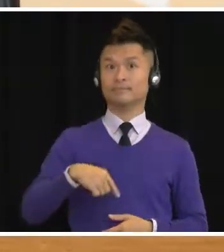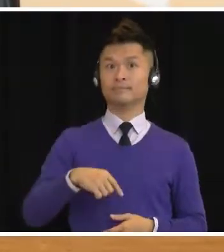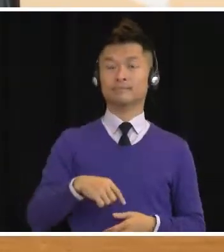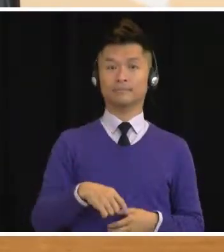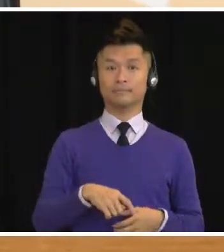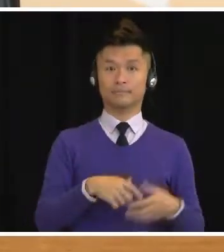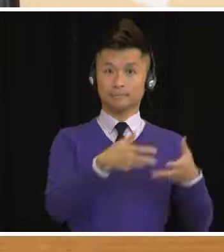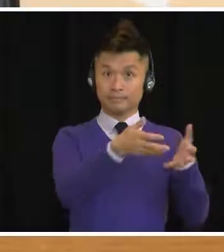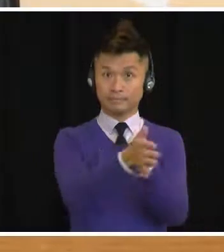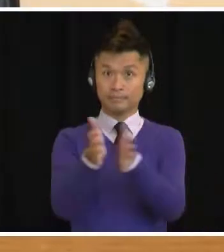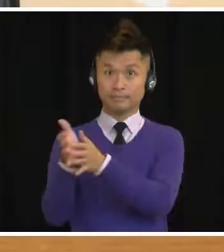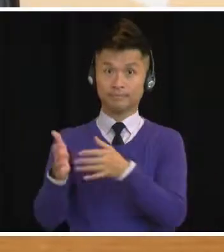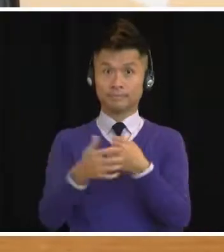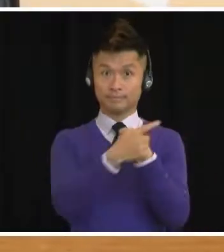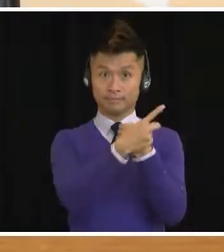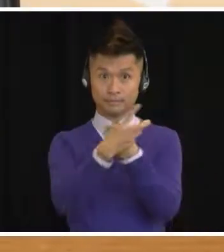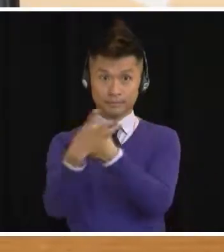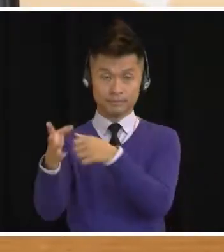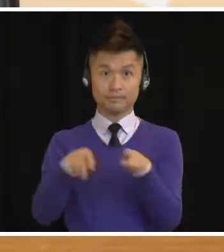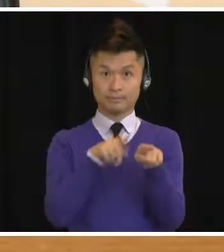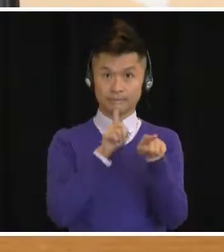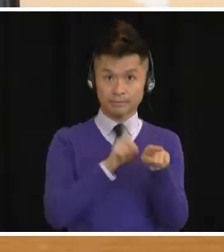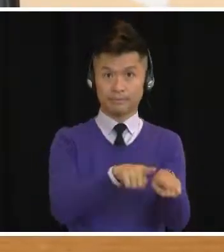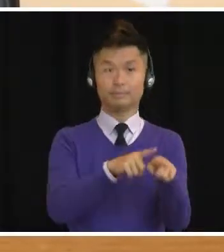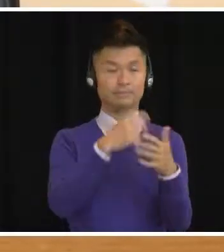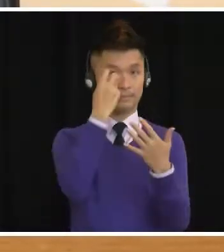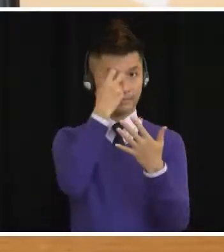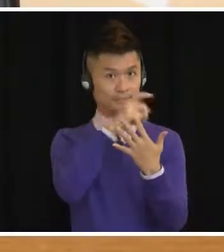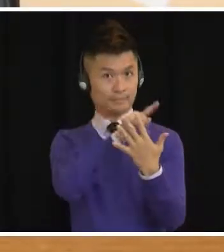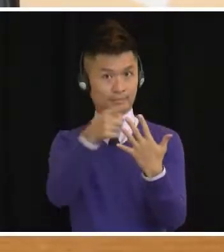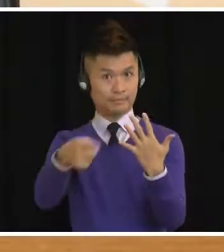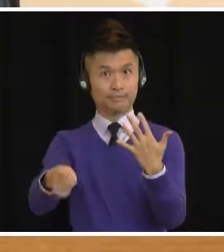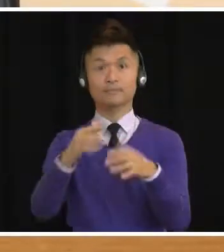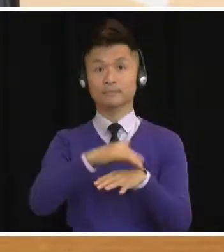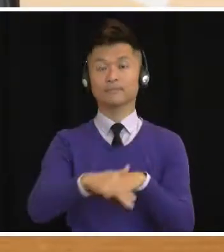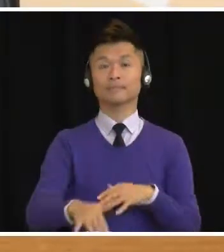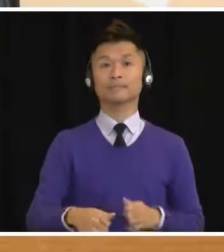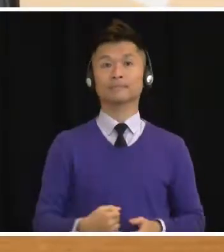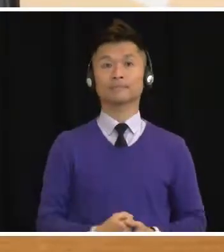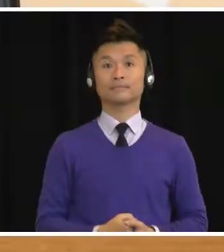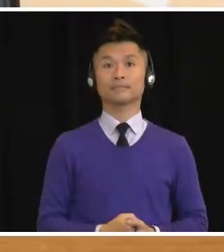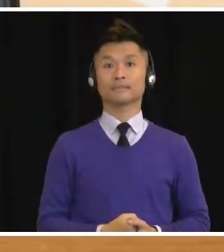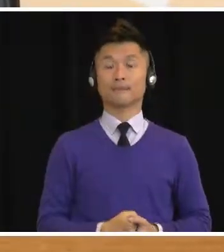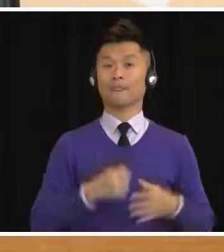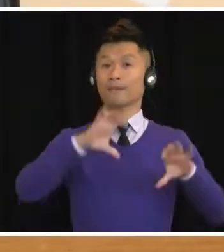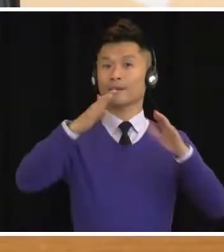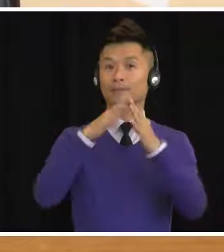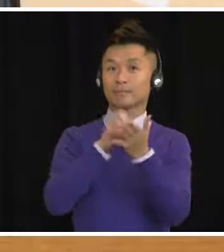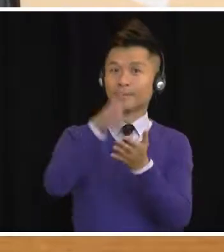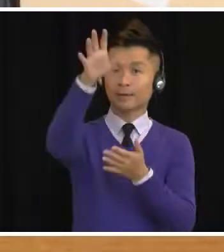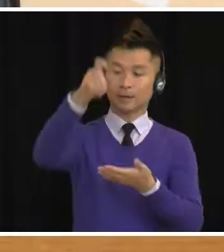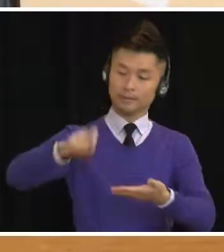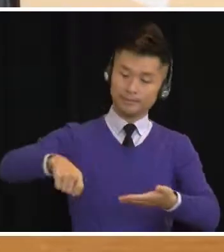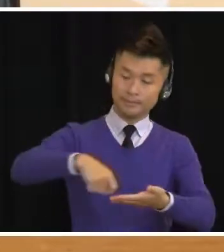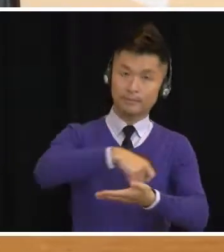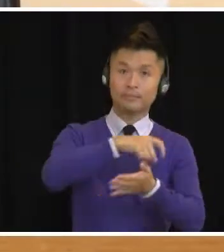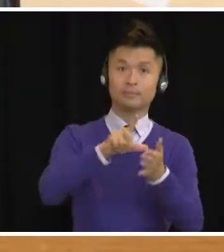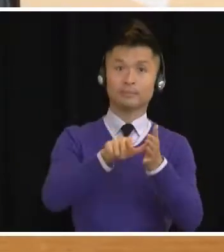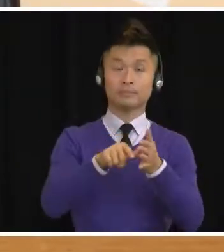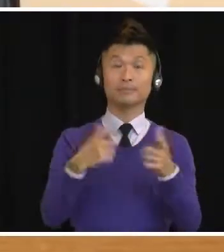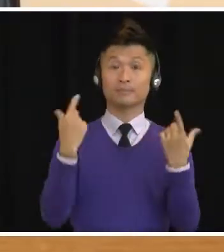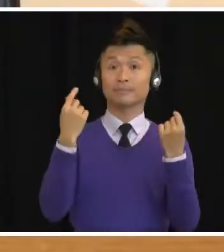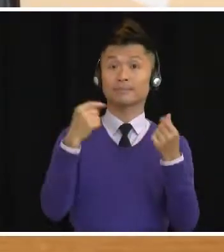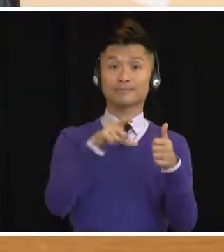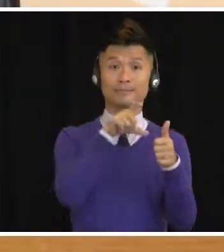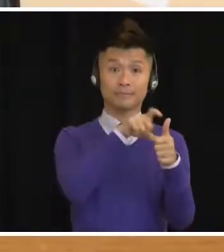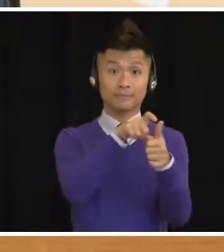did in its reporting on the implementation of the CRC. And